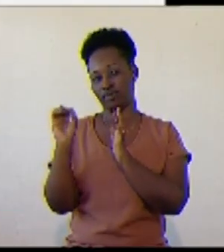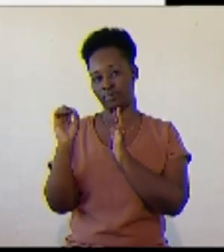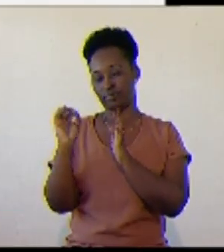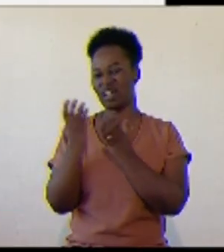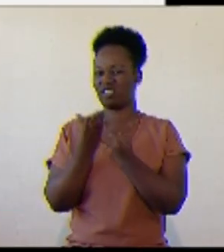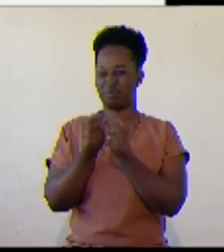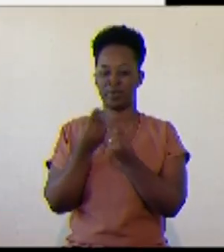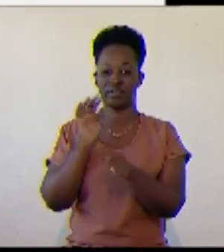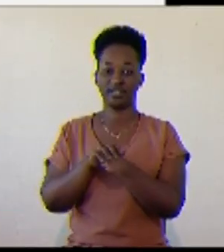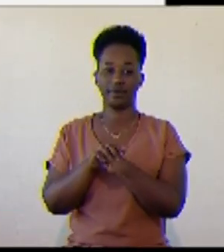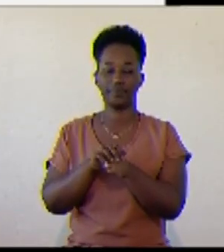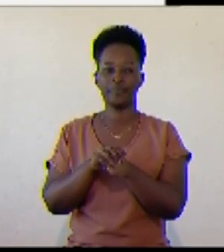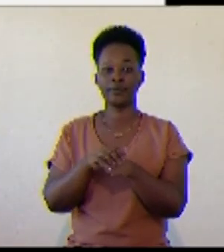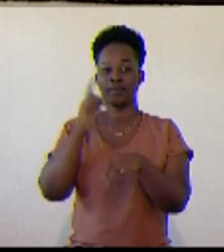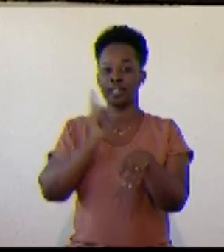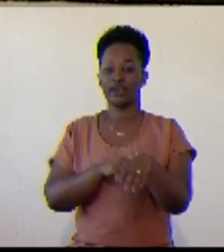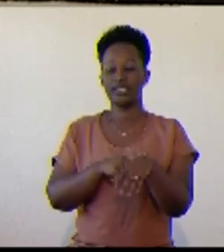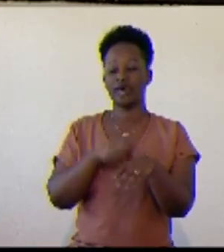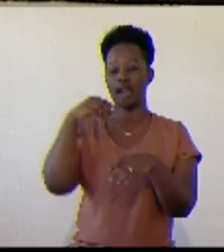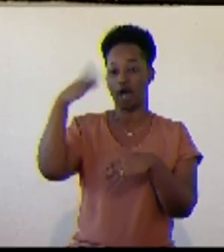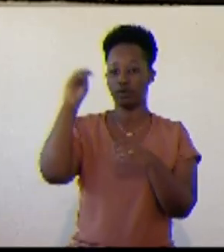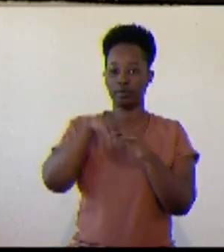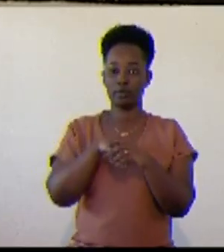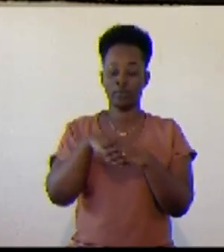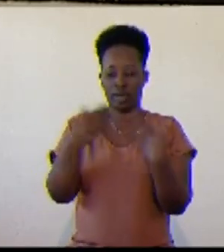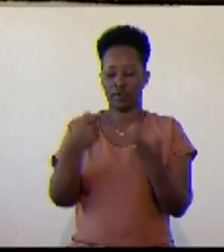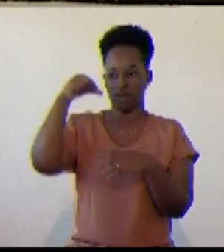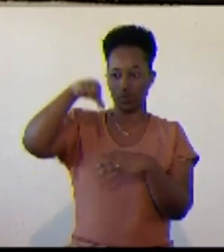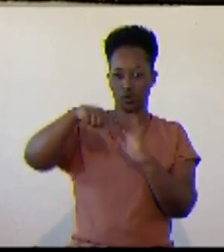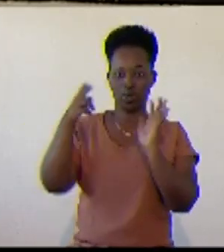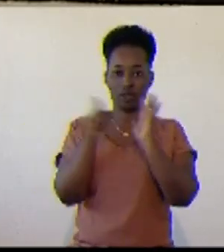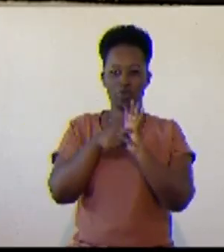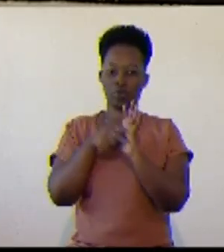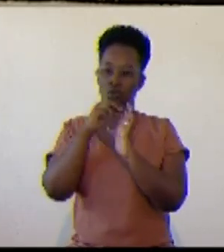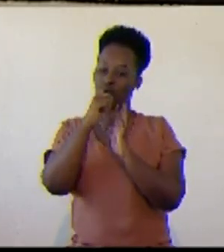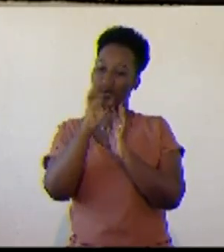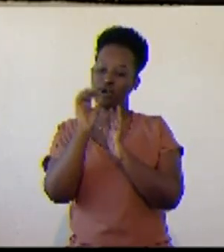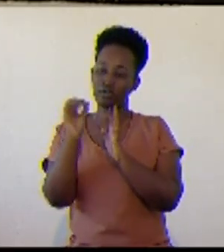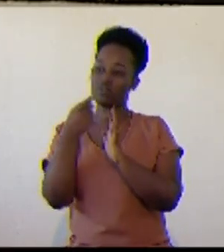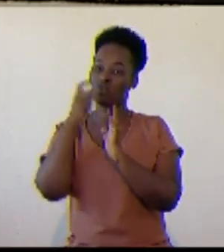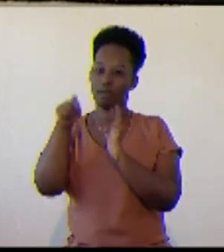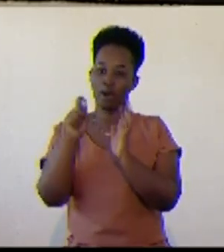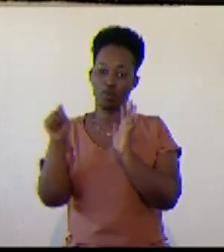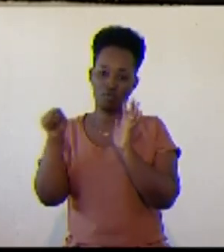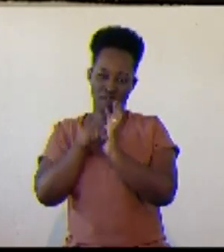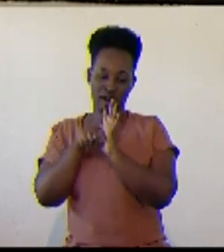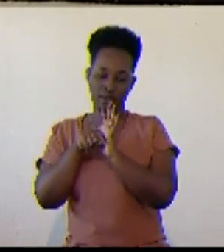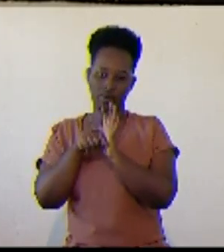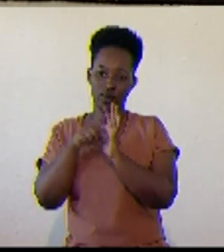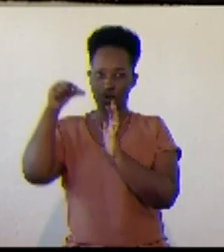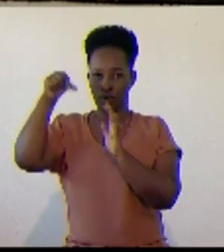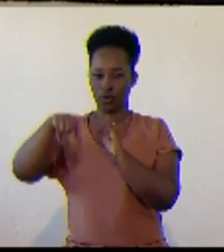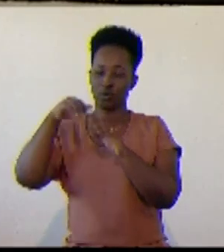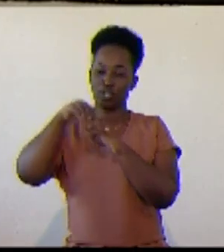that is very simple. When output is 100, what do you do here? You just substitute this Q in